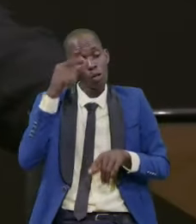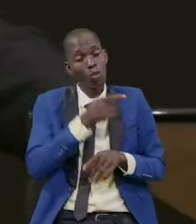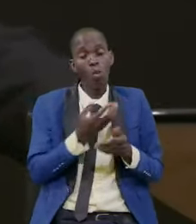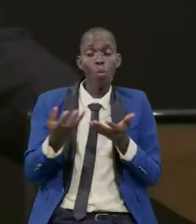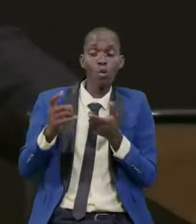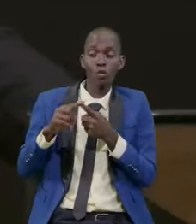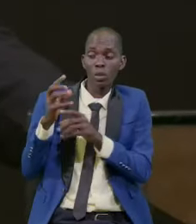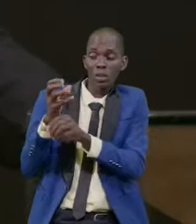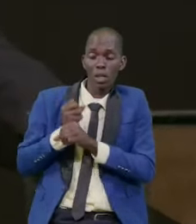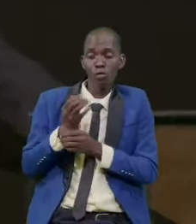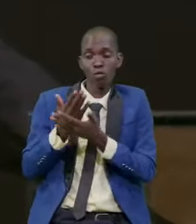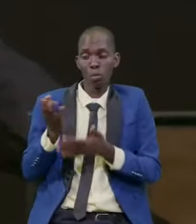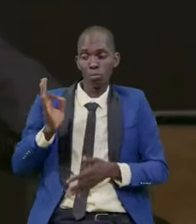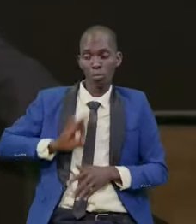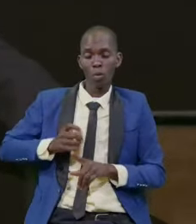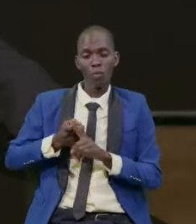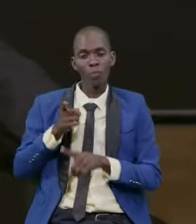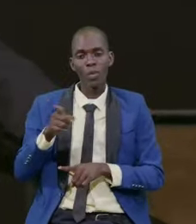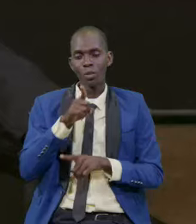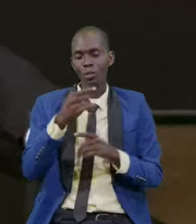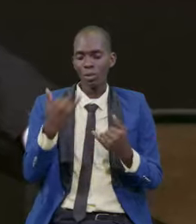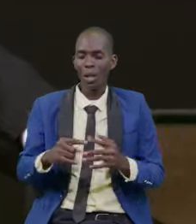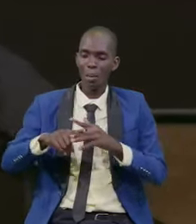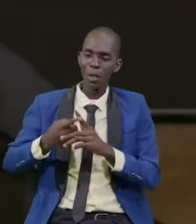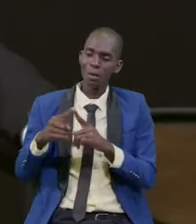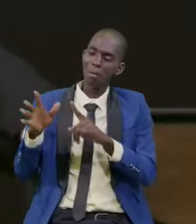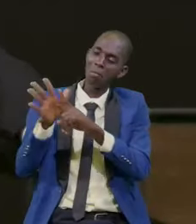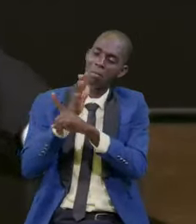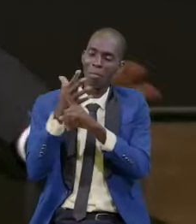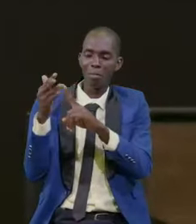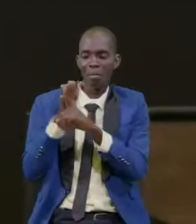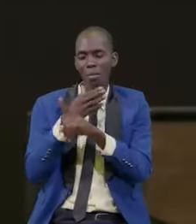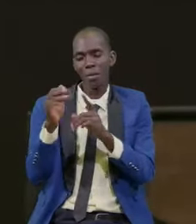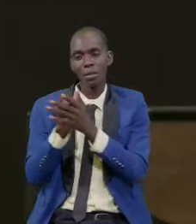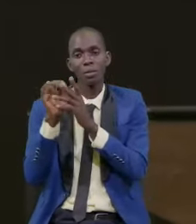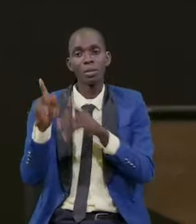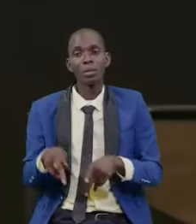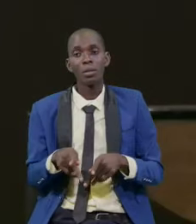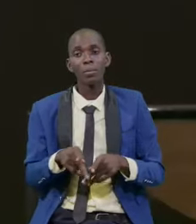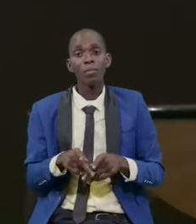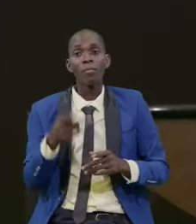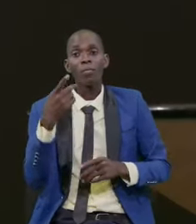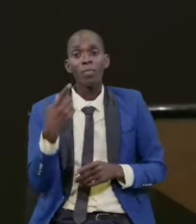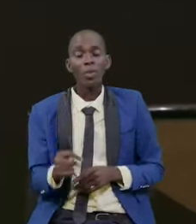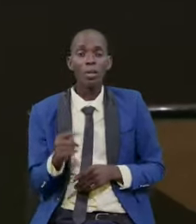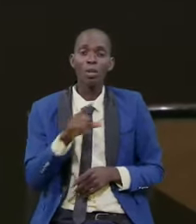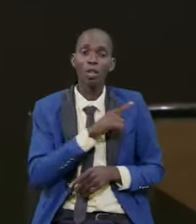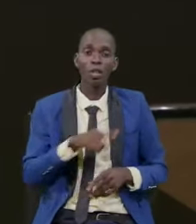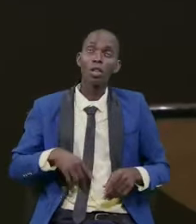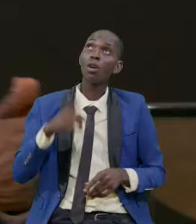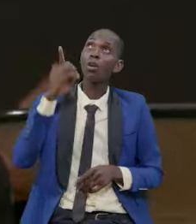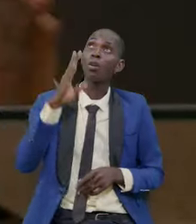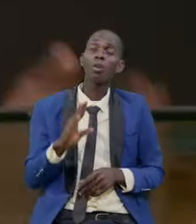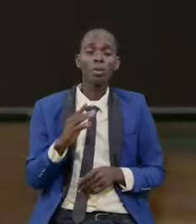want something, you flatter him, you flatter her. The Lord God says, the